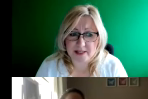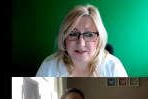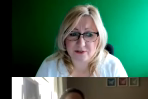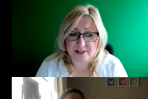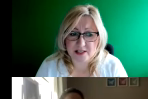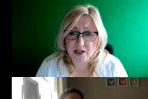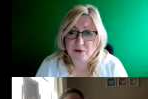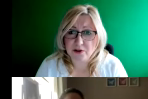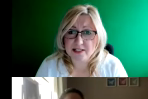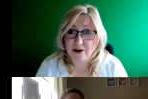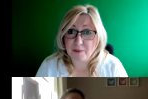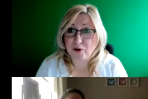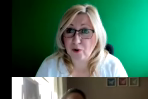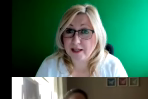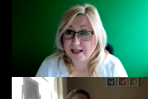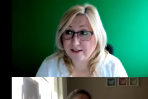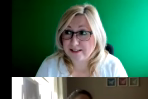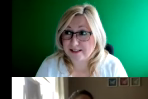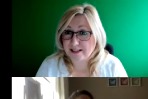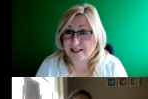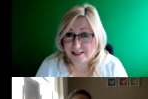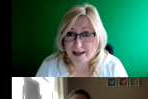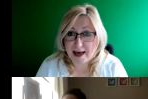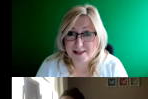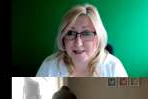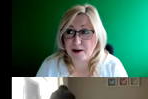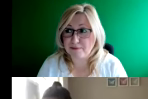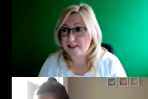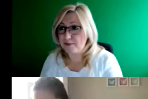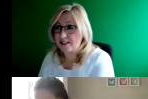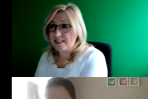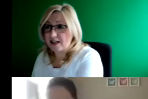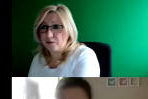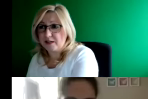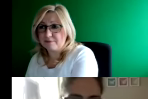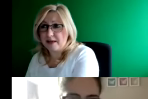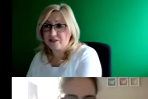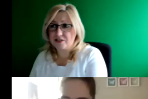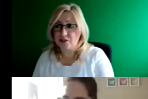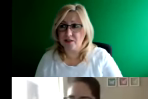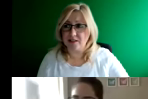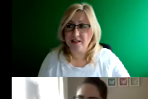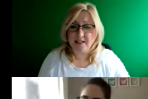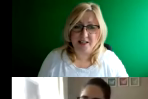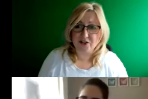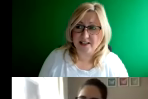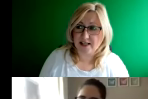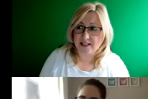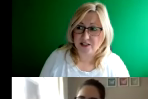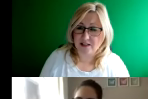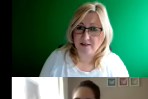what that means for us. We're going to talk about coherence. It's again, this is probably something that Sarah will have mentioned to you